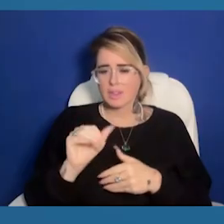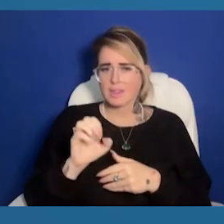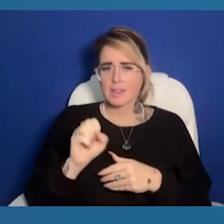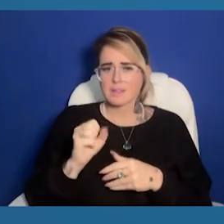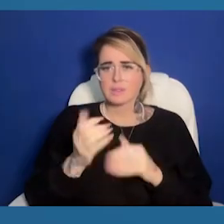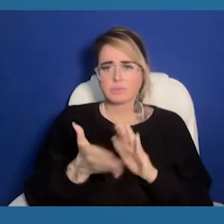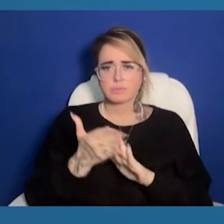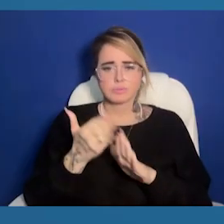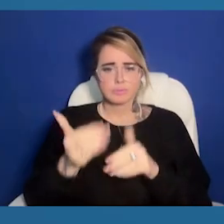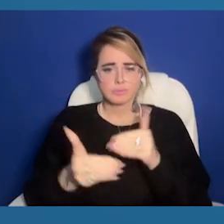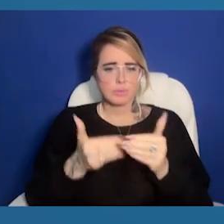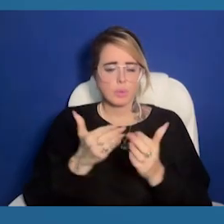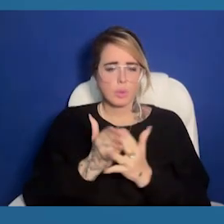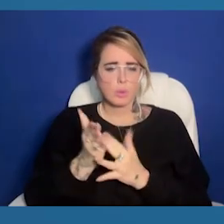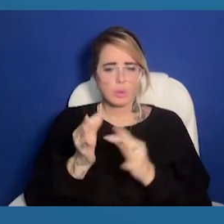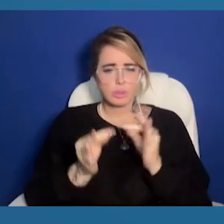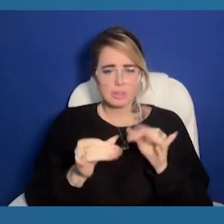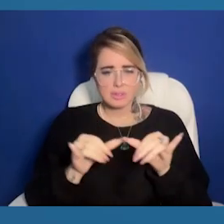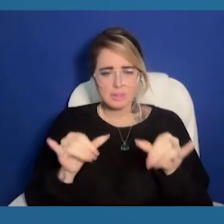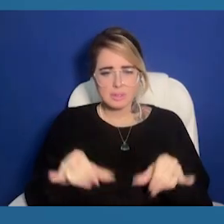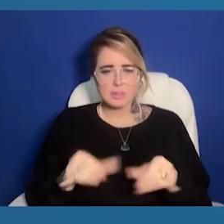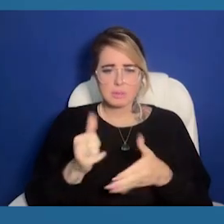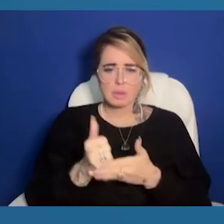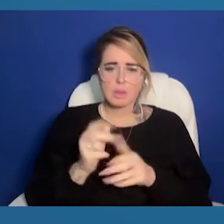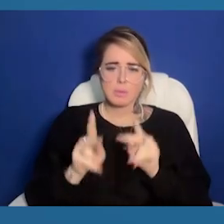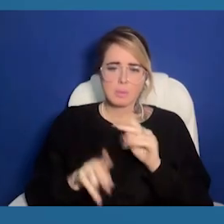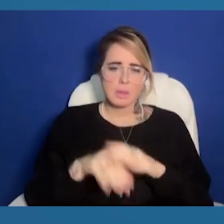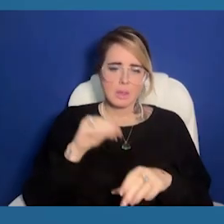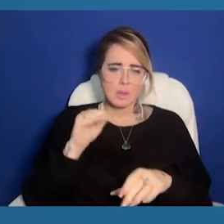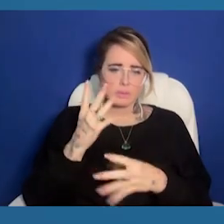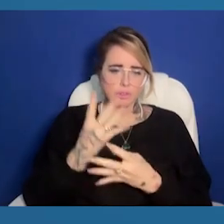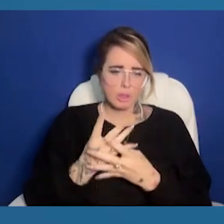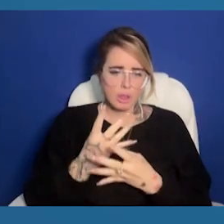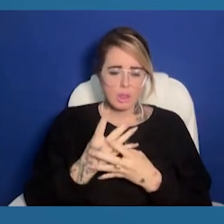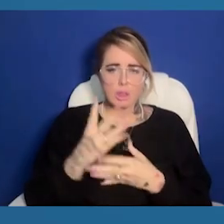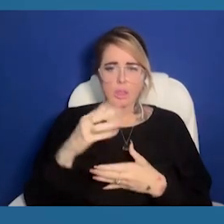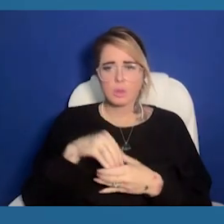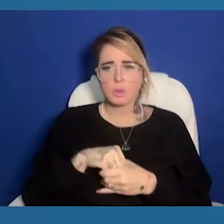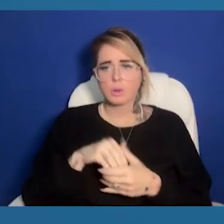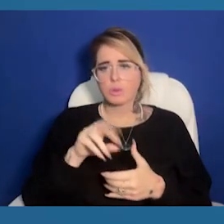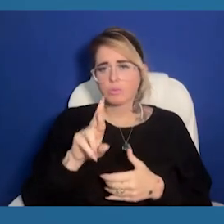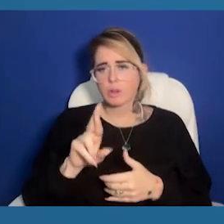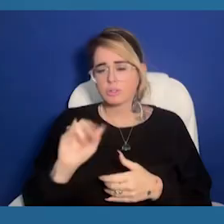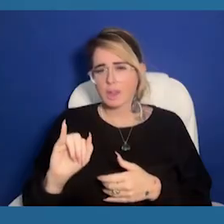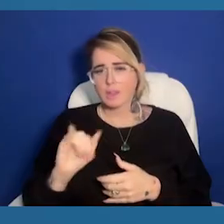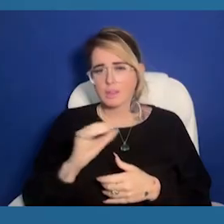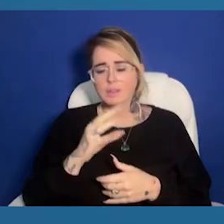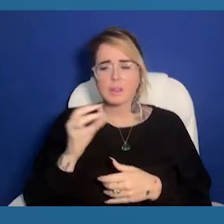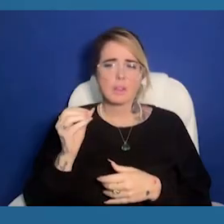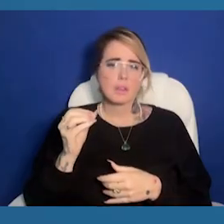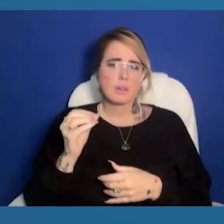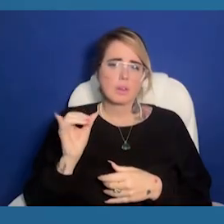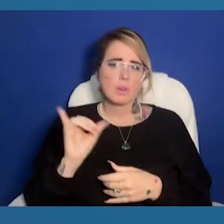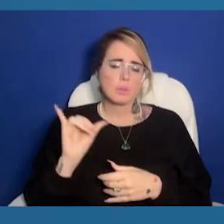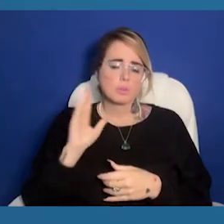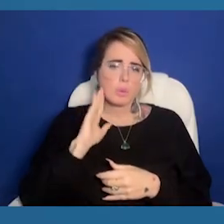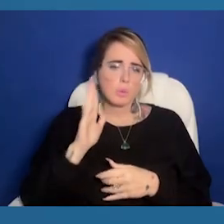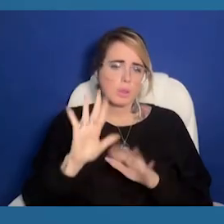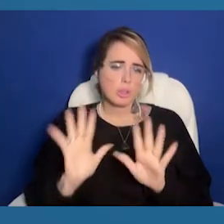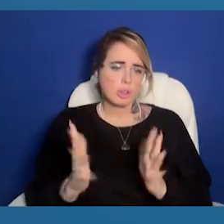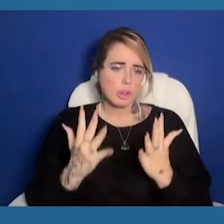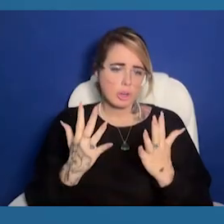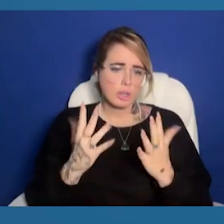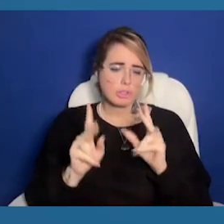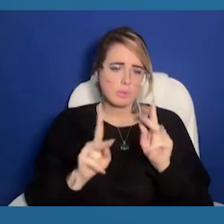justice system, getting people out of jail, including Rikers Island, and encouraging the parties, because part